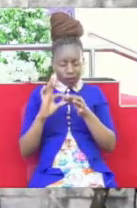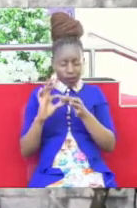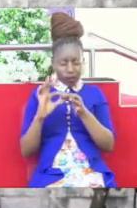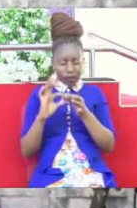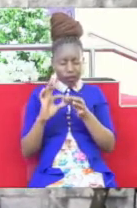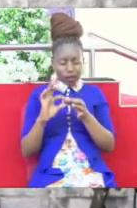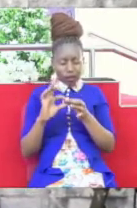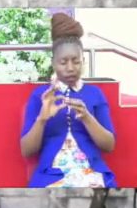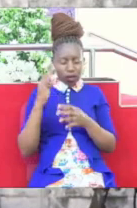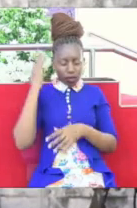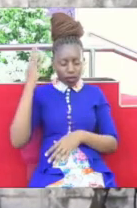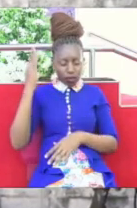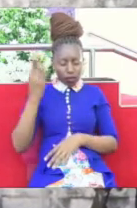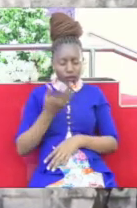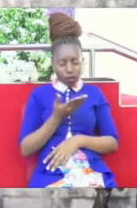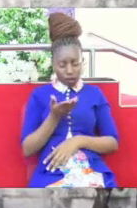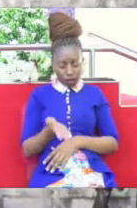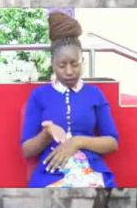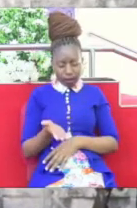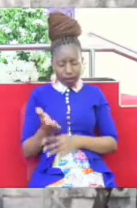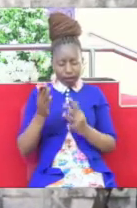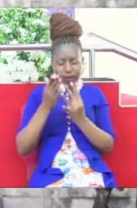are in the midst of us.